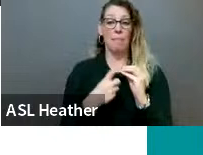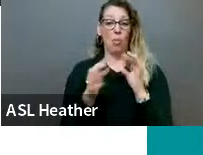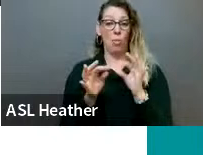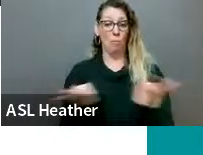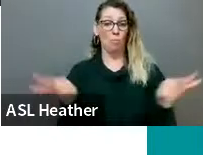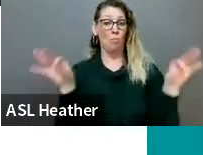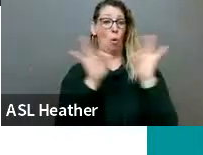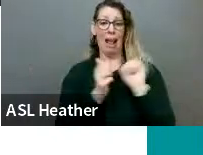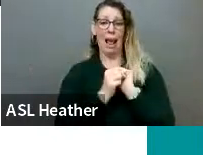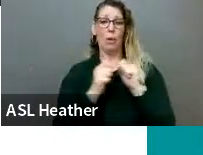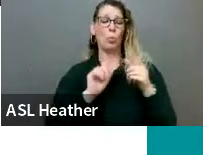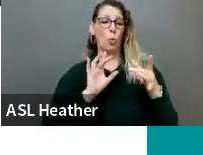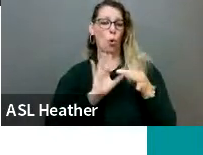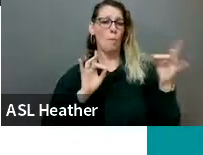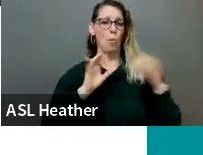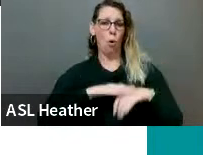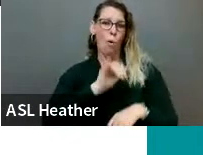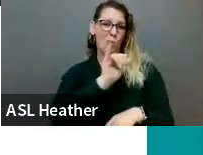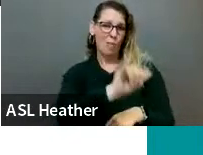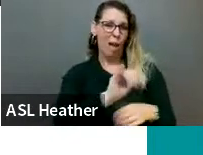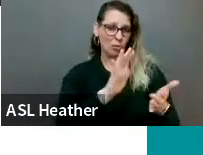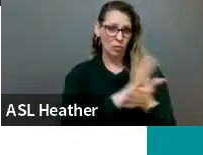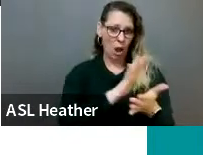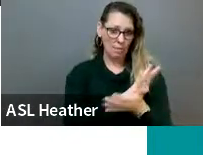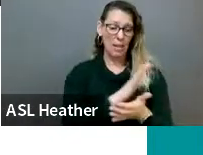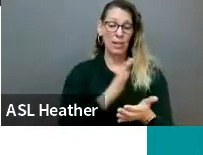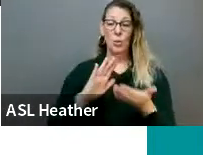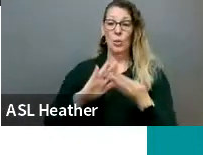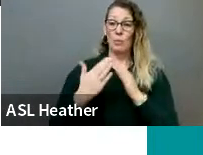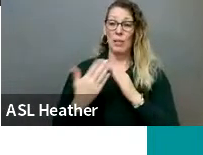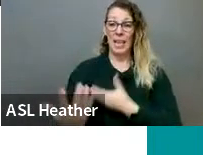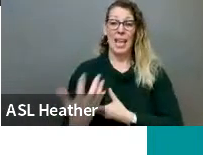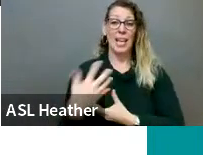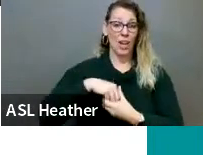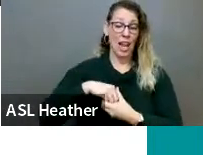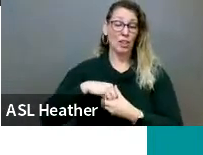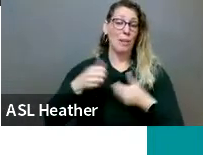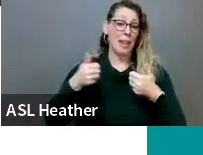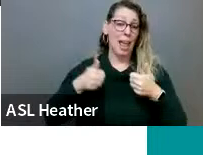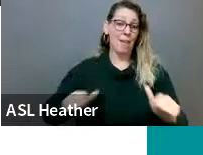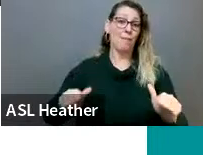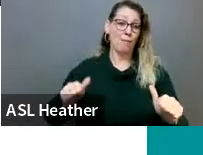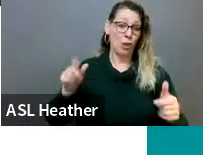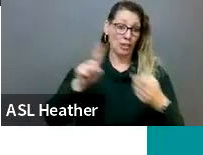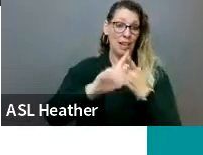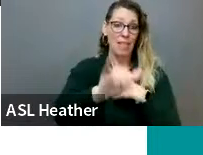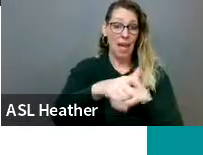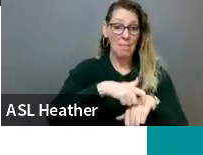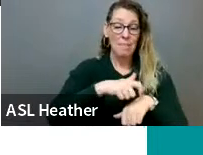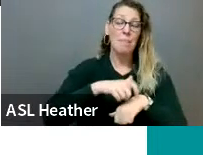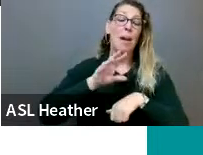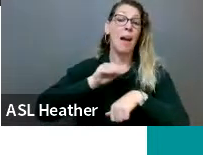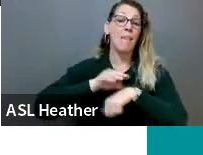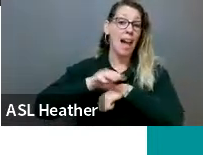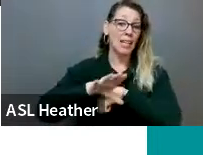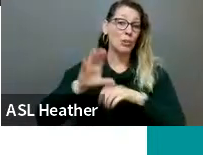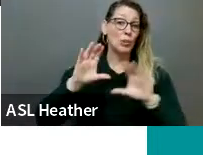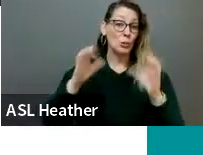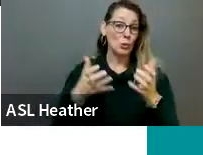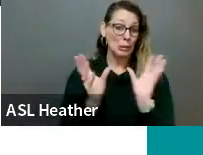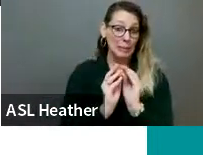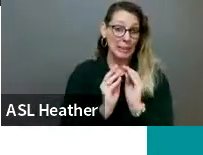on the document. So our community engagement efforts leading up to this include advisory group meetings,